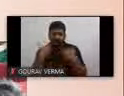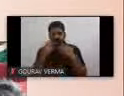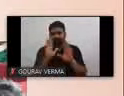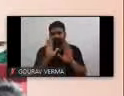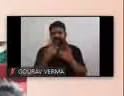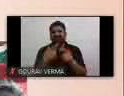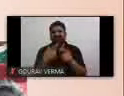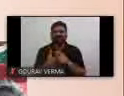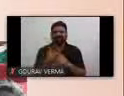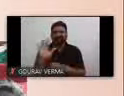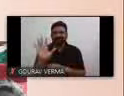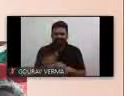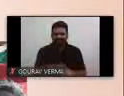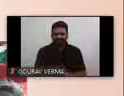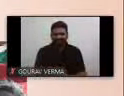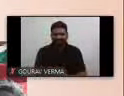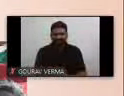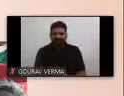joking.